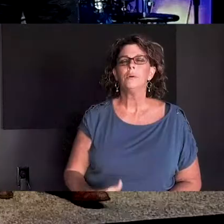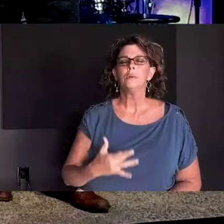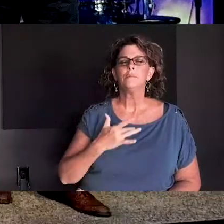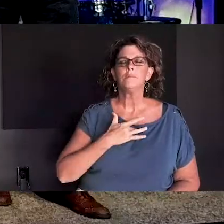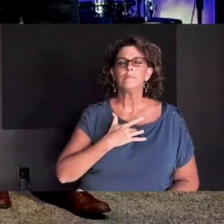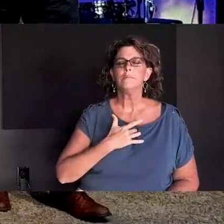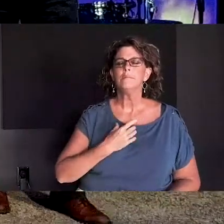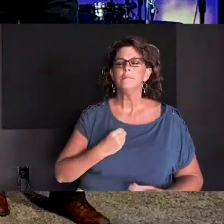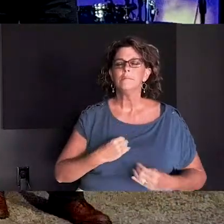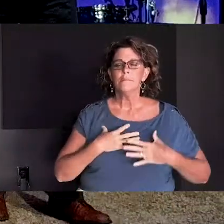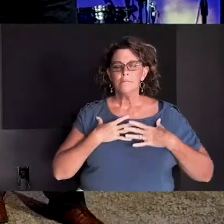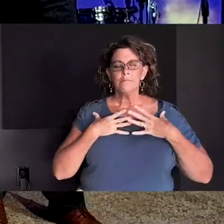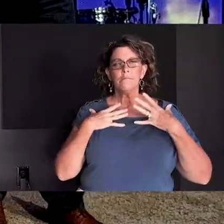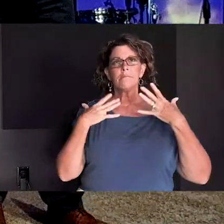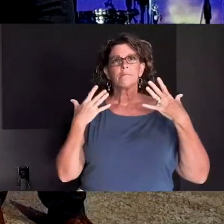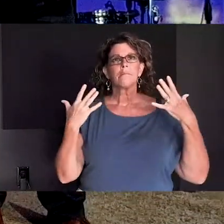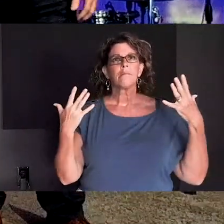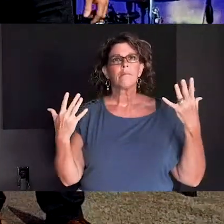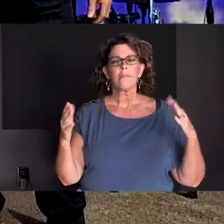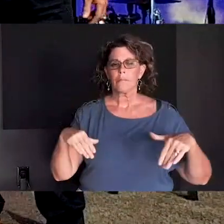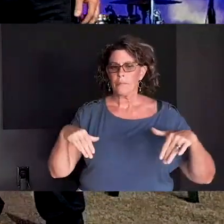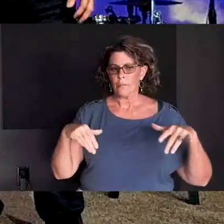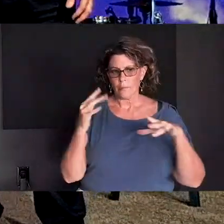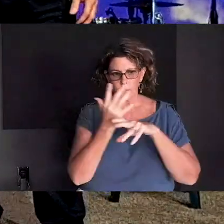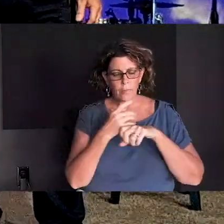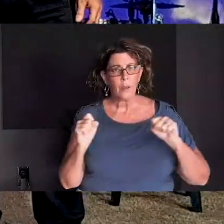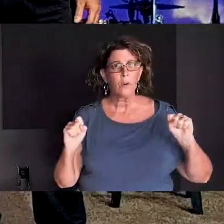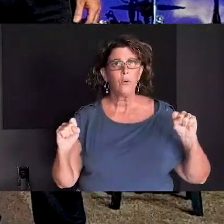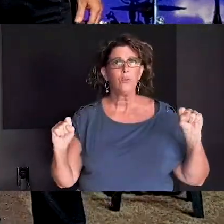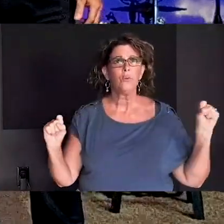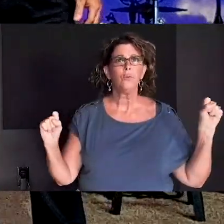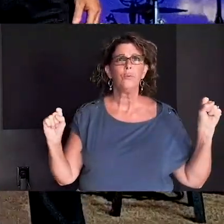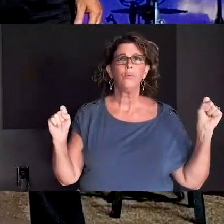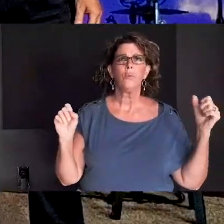I was breathing but not